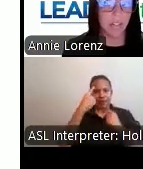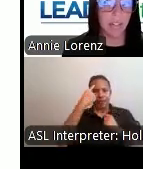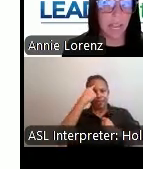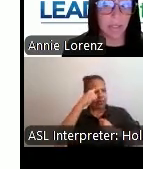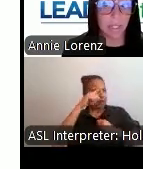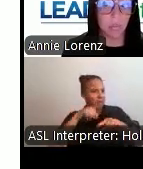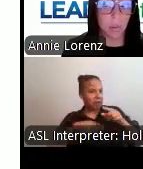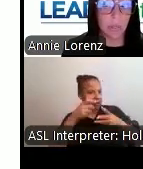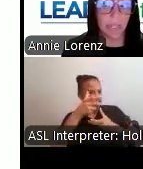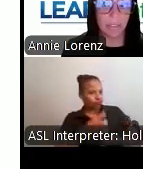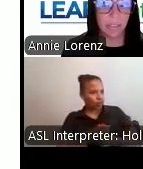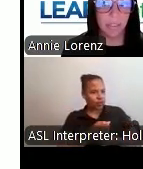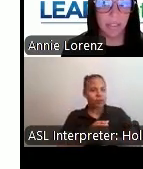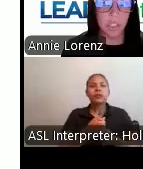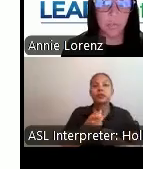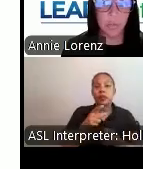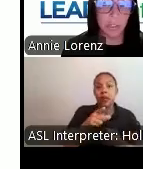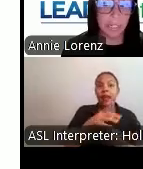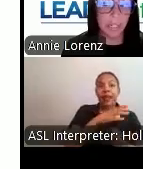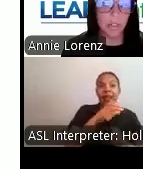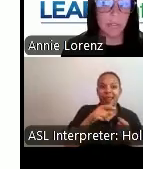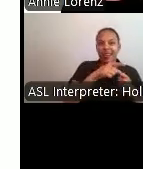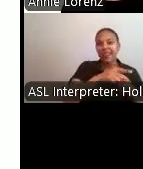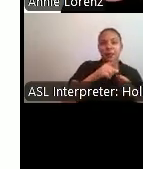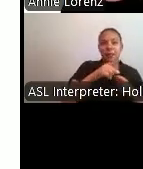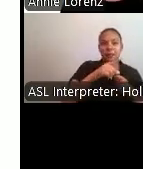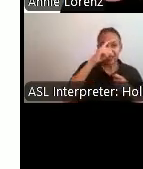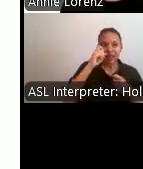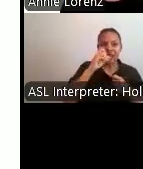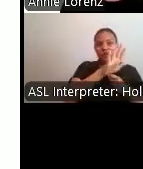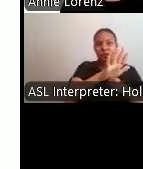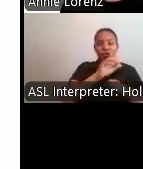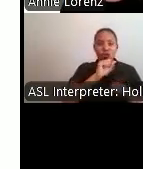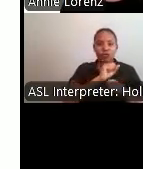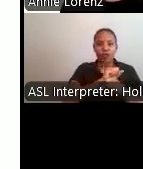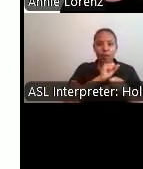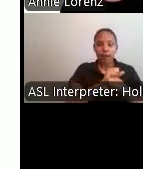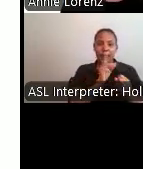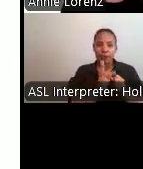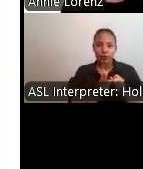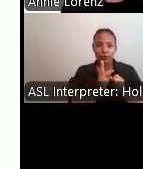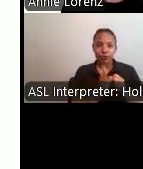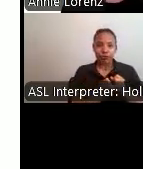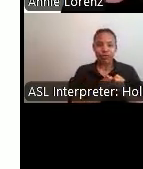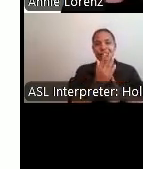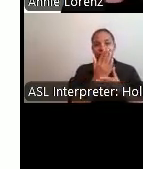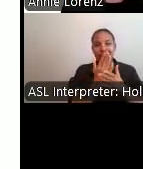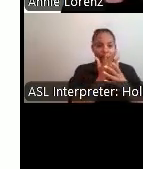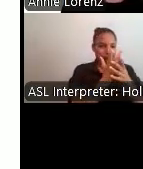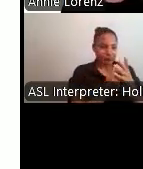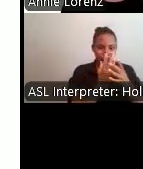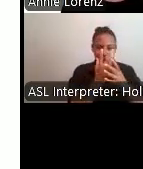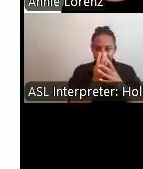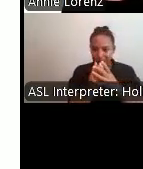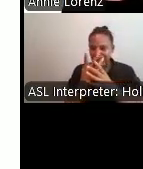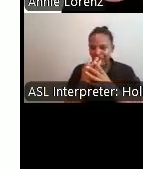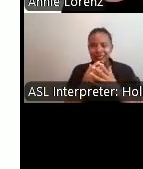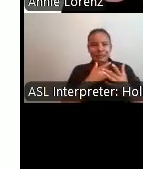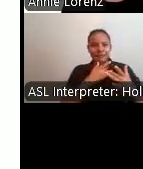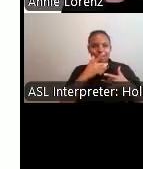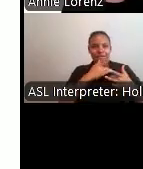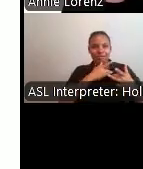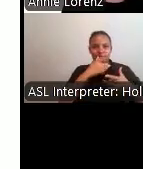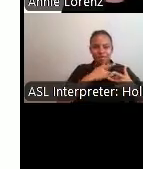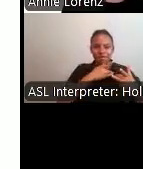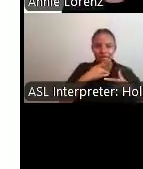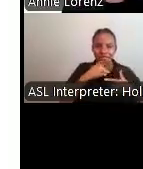discussing her gaps in employment. She worried it would affect her eligibility for training or services. Once staff